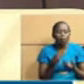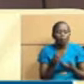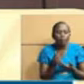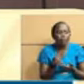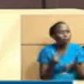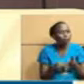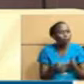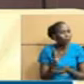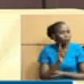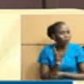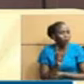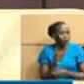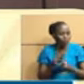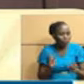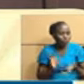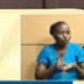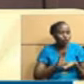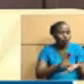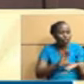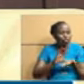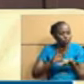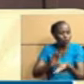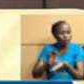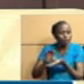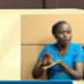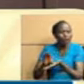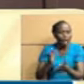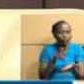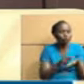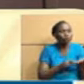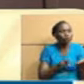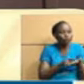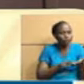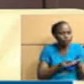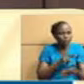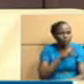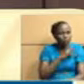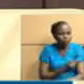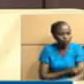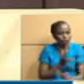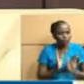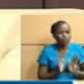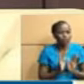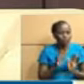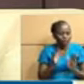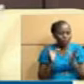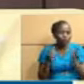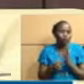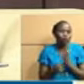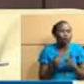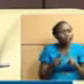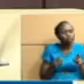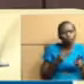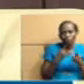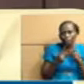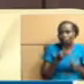problem. Its allocation, its distribution, its utilization might be bigger problems than it is. You're talking about the question of food